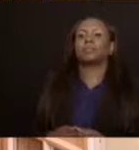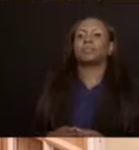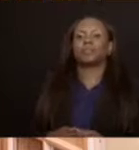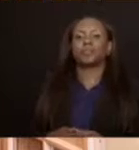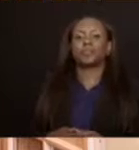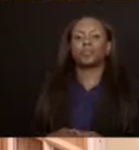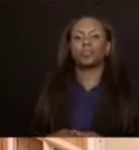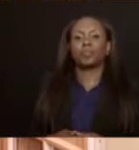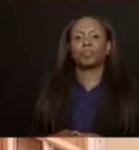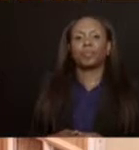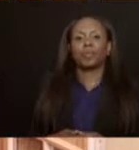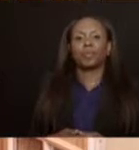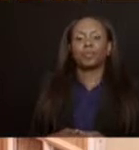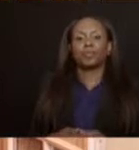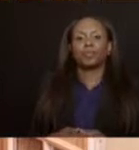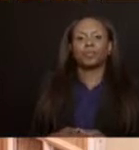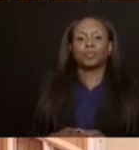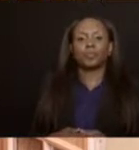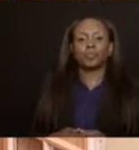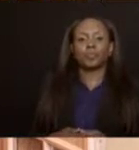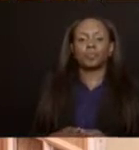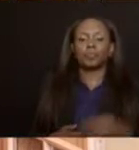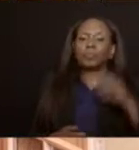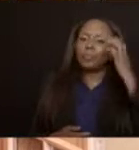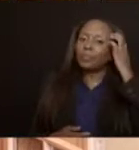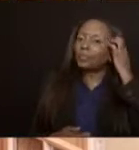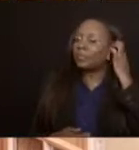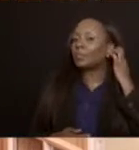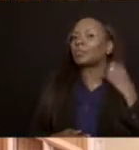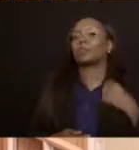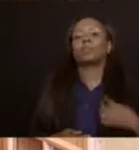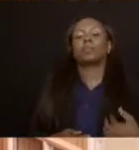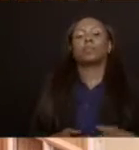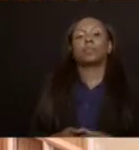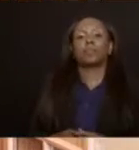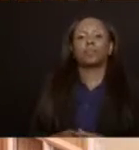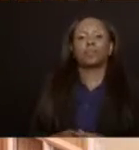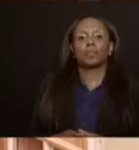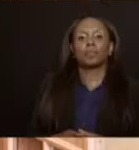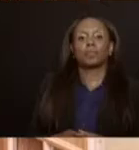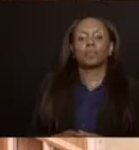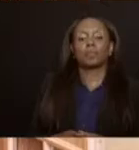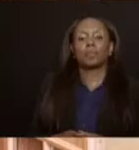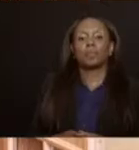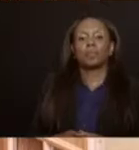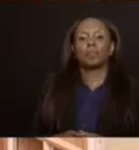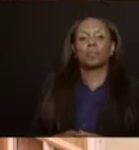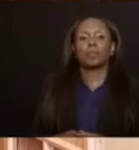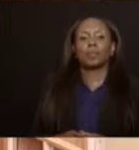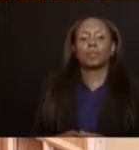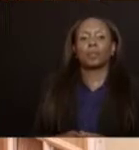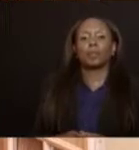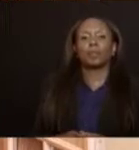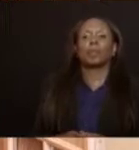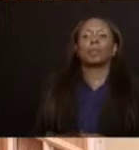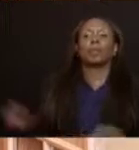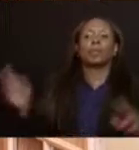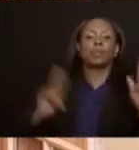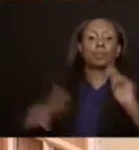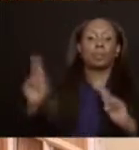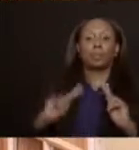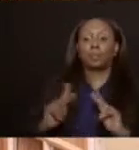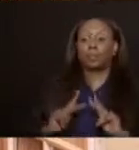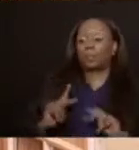we have to recognize that the class of persons to whom a vaccination can be given are those 12 and